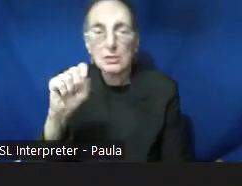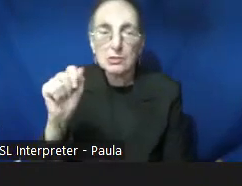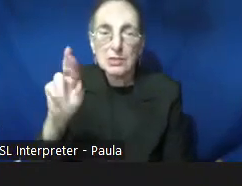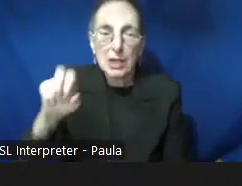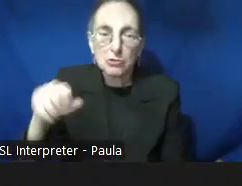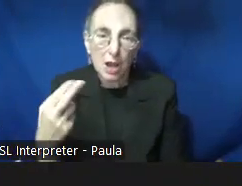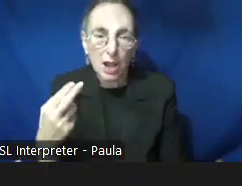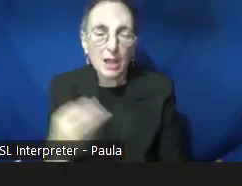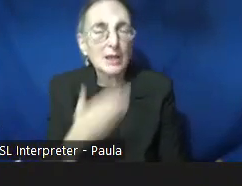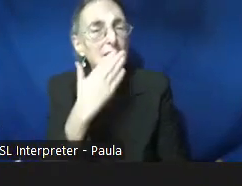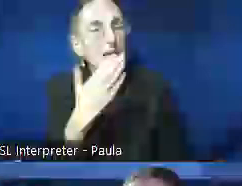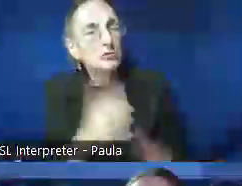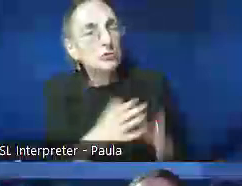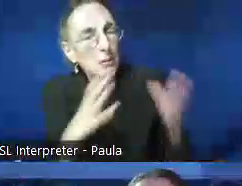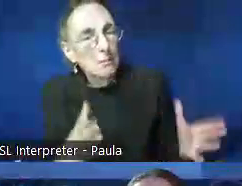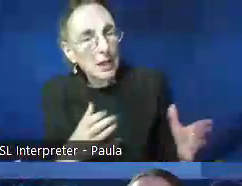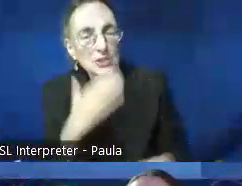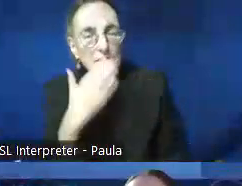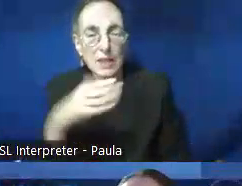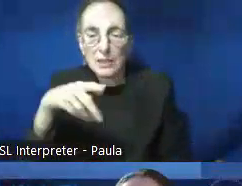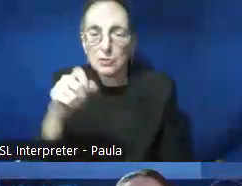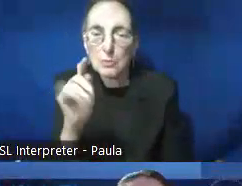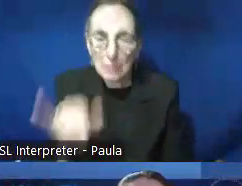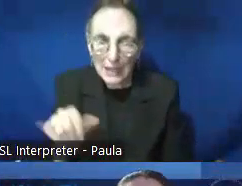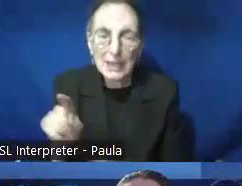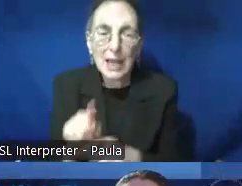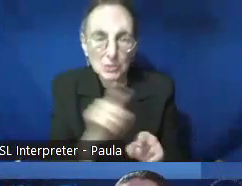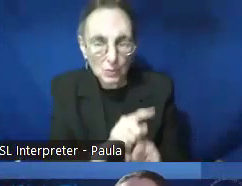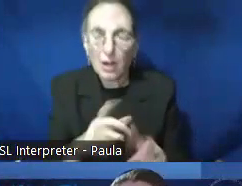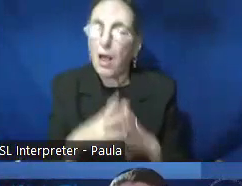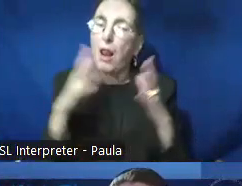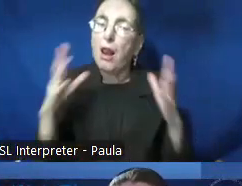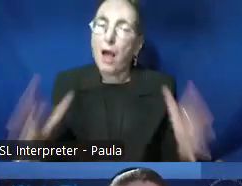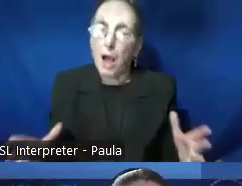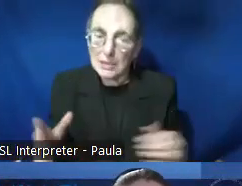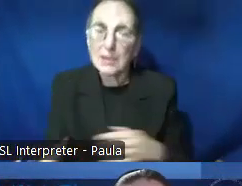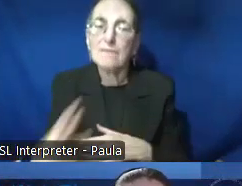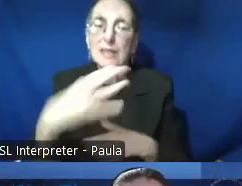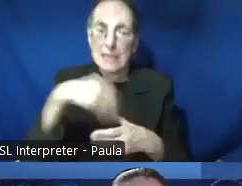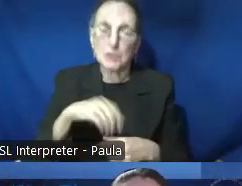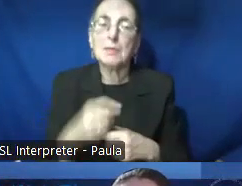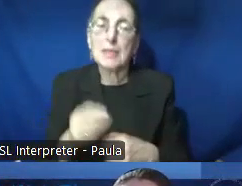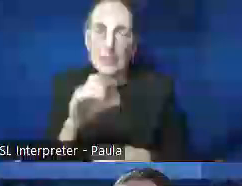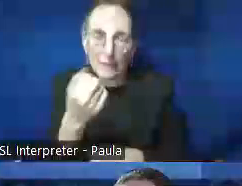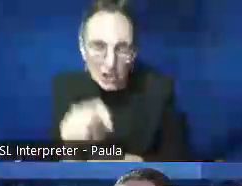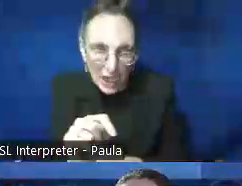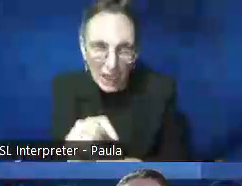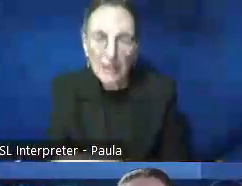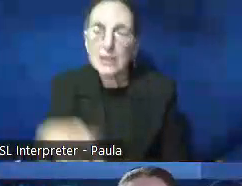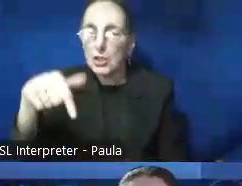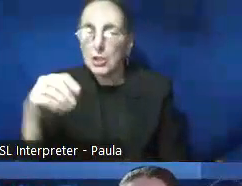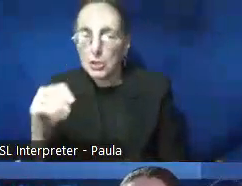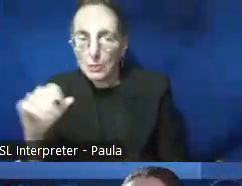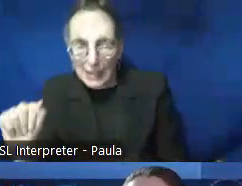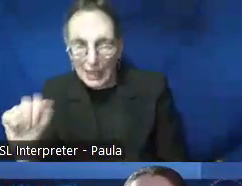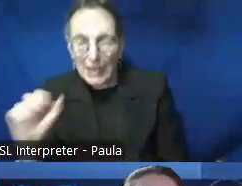Thank you so much. And thank you to Patty as well. Lots of engagement in the chat and the Q&A. So thank you so much